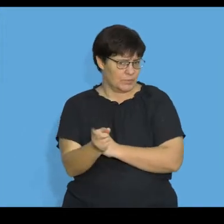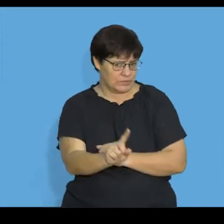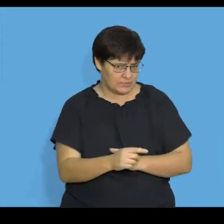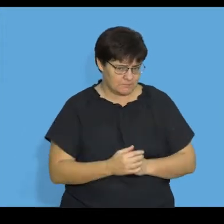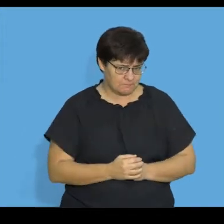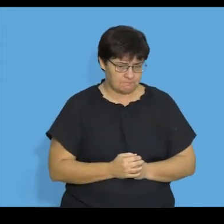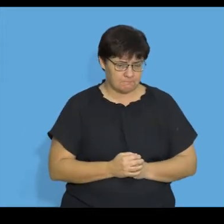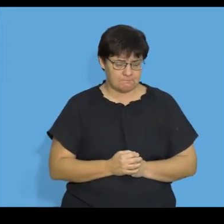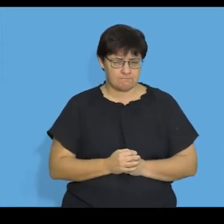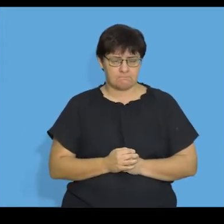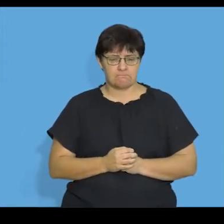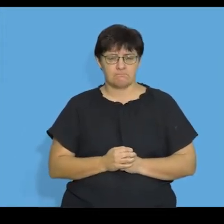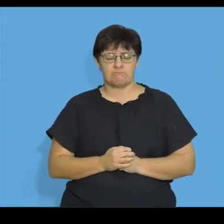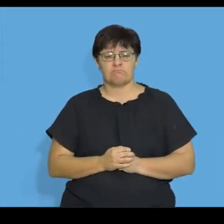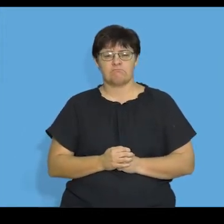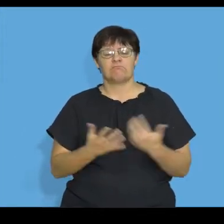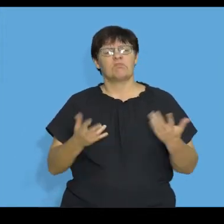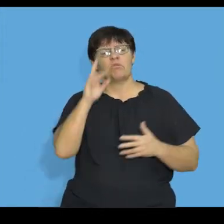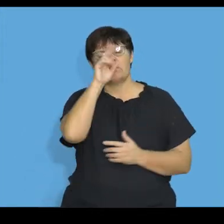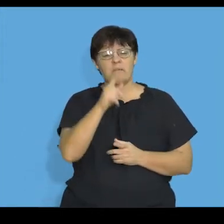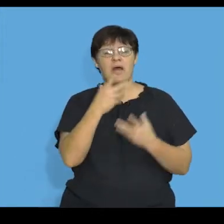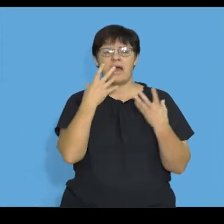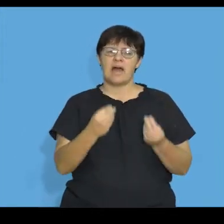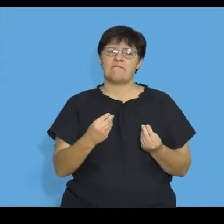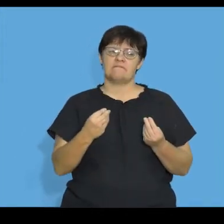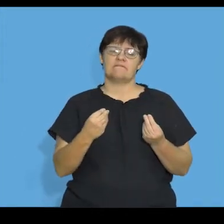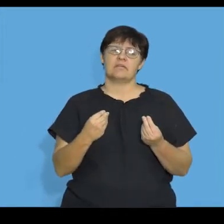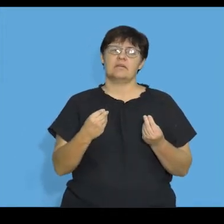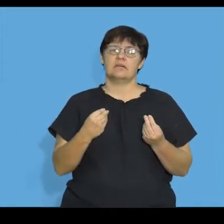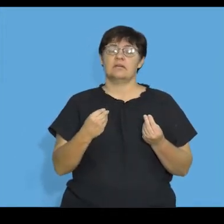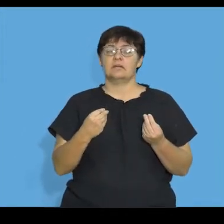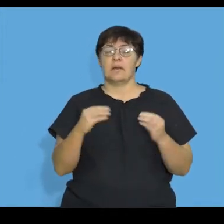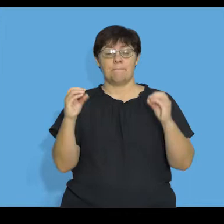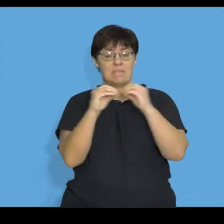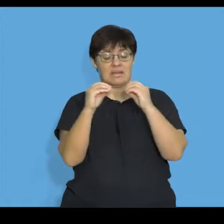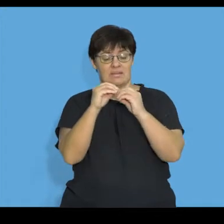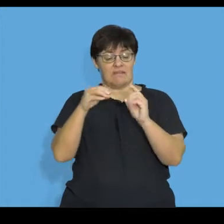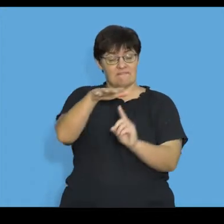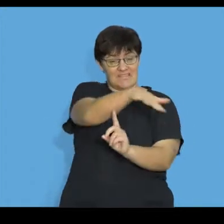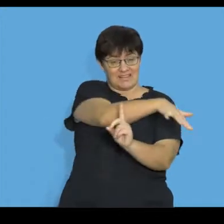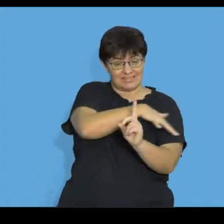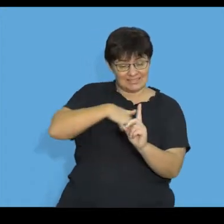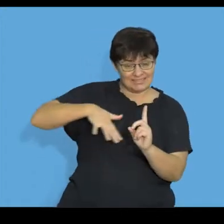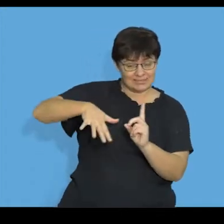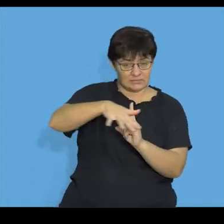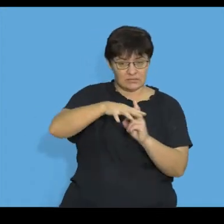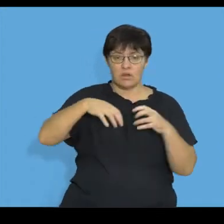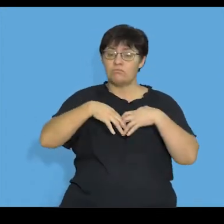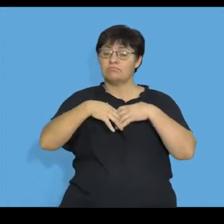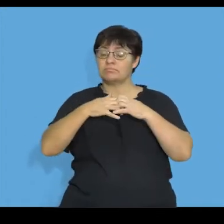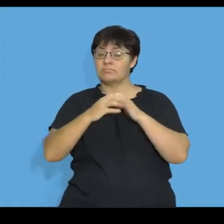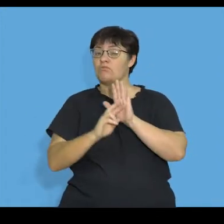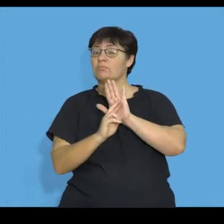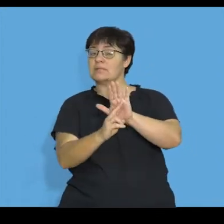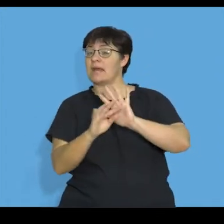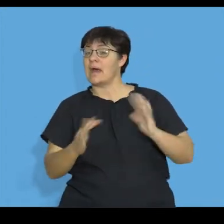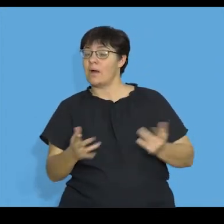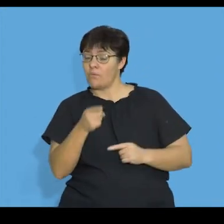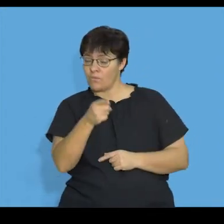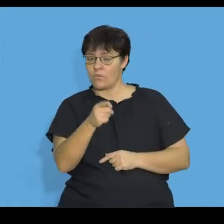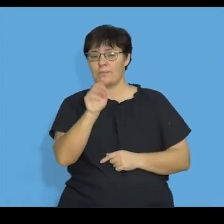remember, we've got a magnetic field which we can represent as B. This is